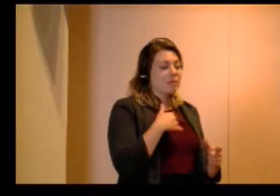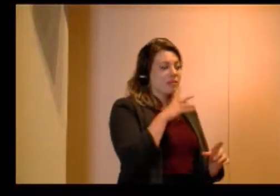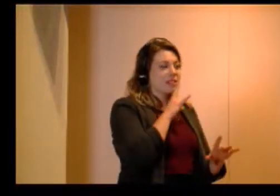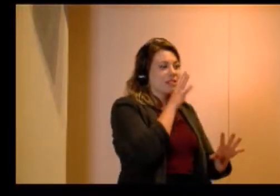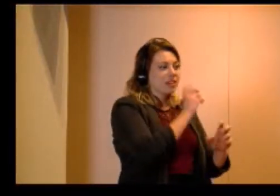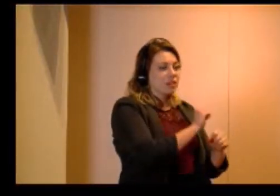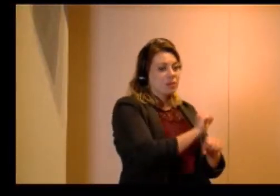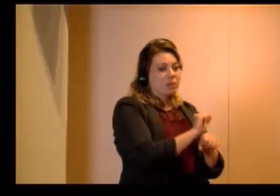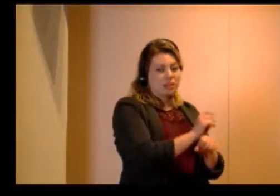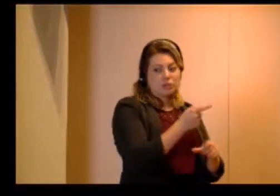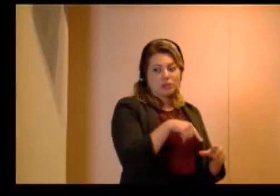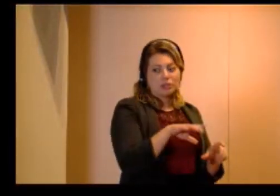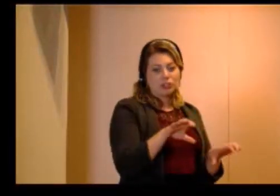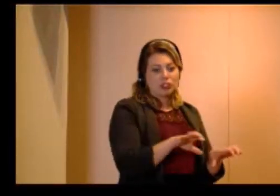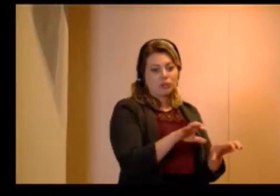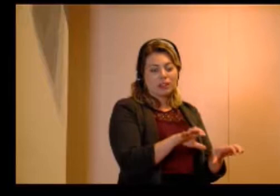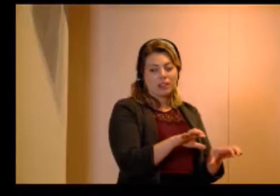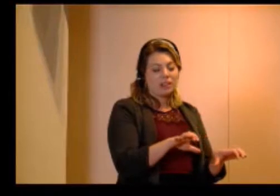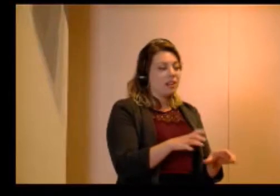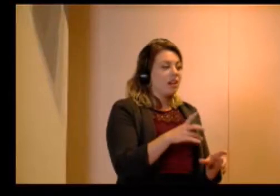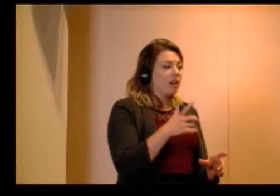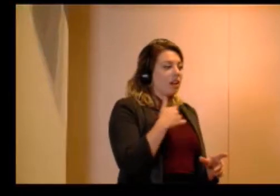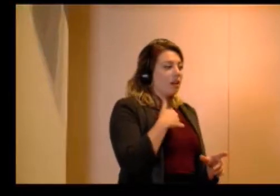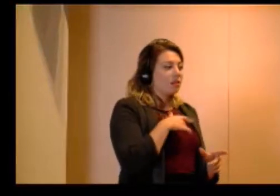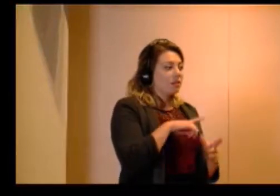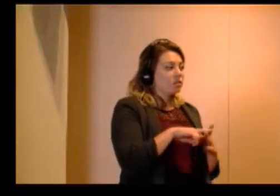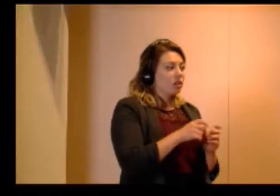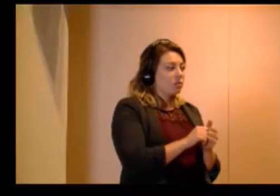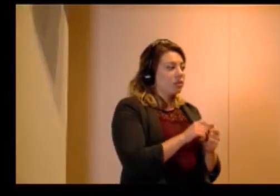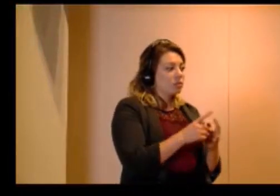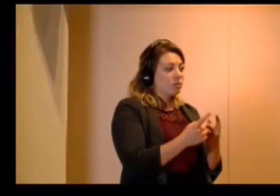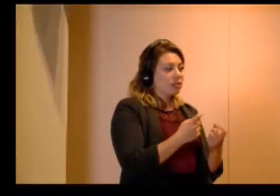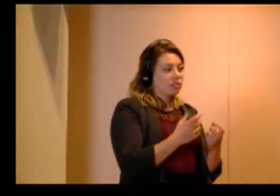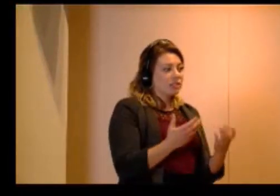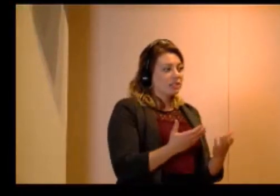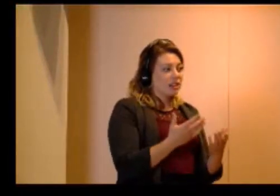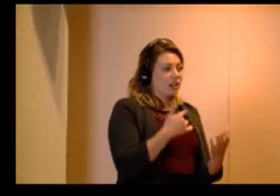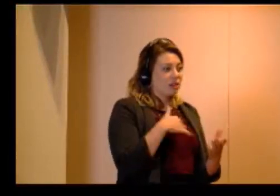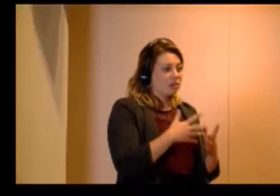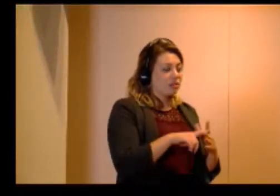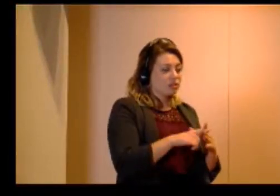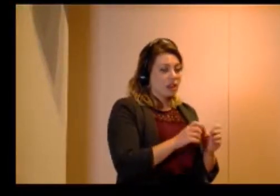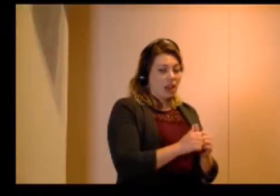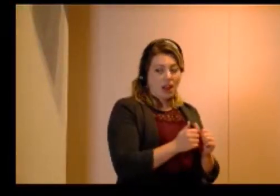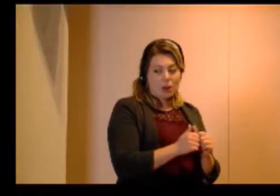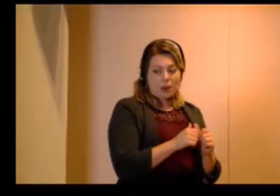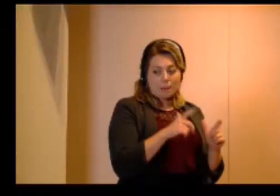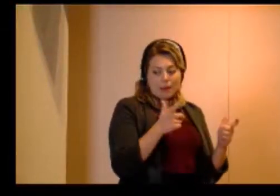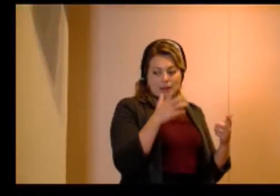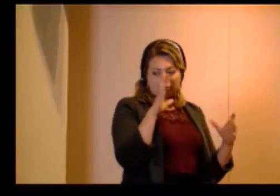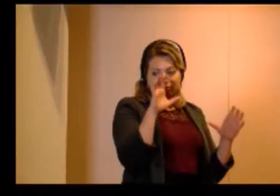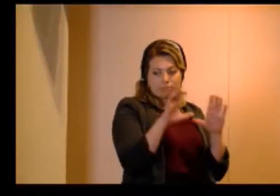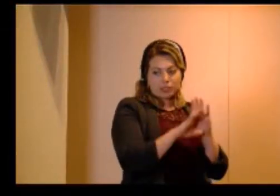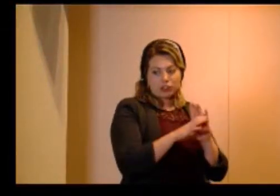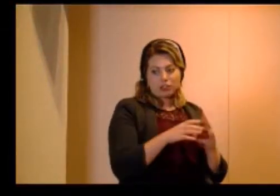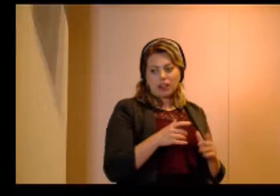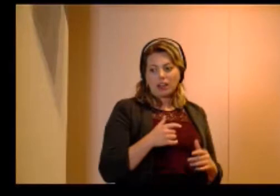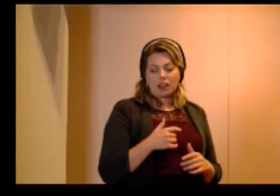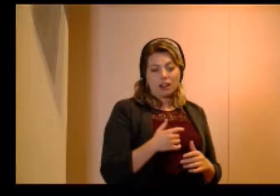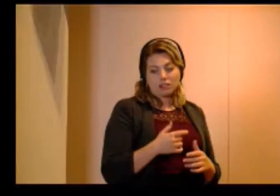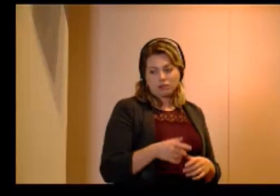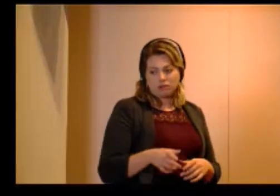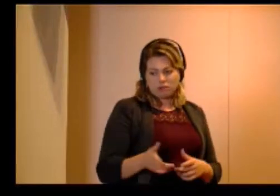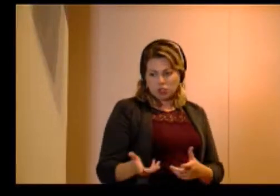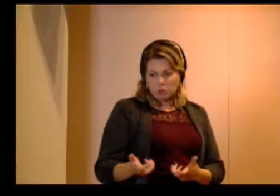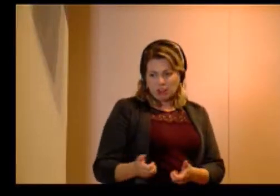so we're just gonna, we'll start out with some questions here, and I kind of wanted to start with a big picture one. And I'm actually gonna direct this